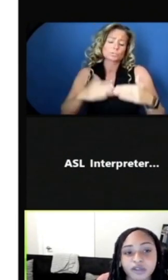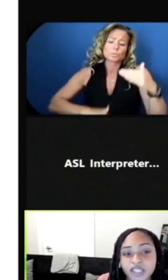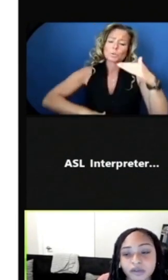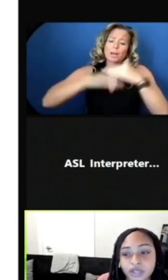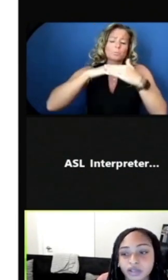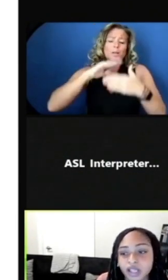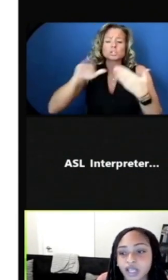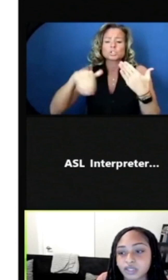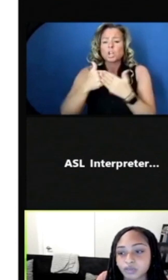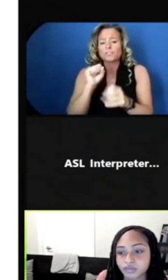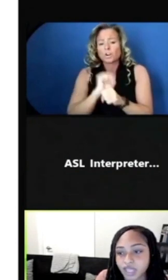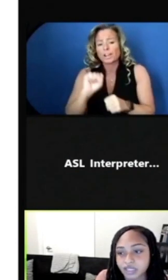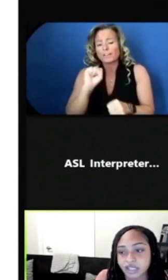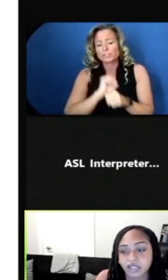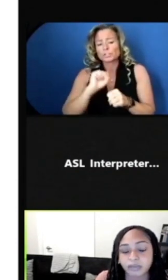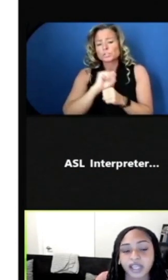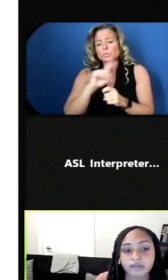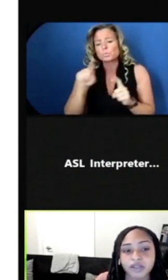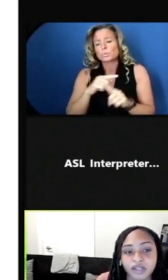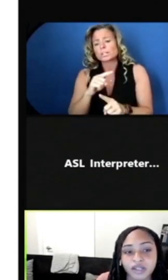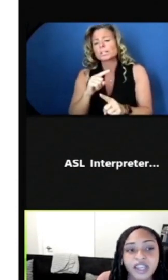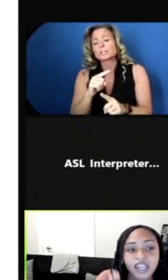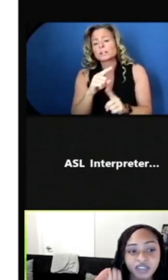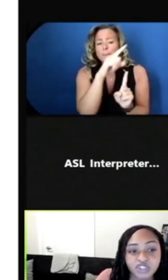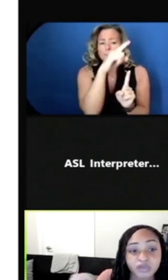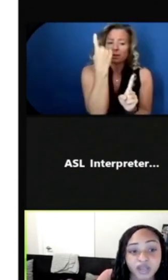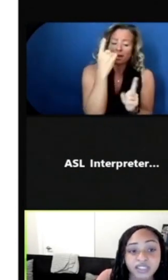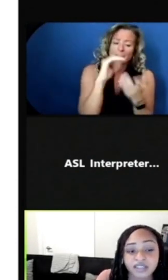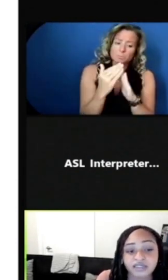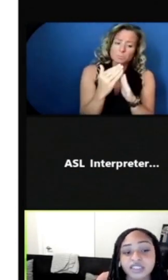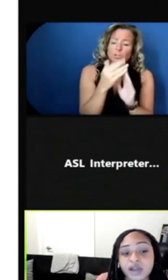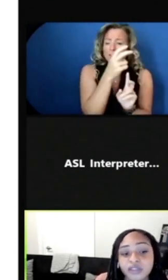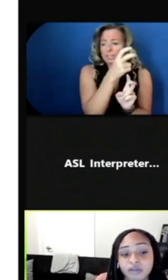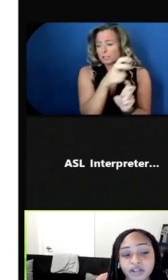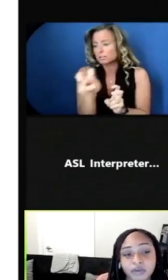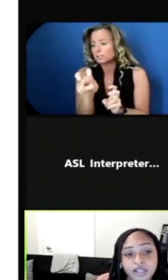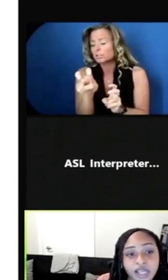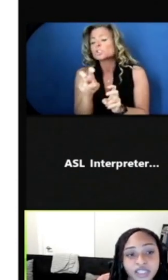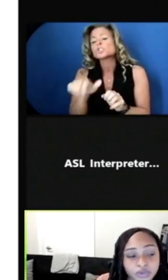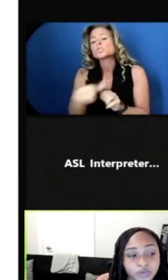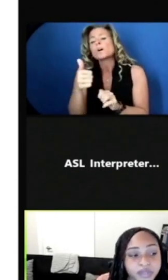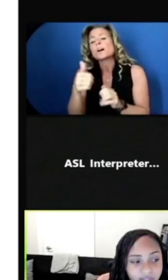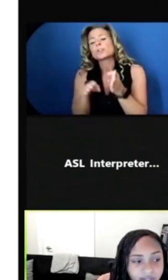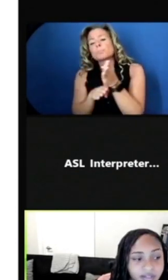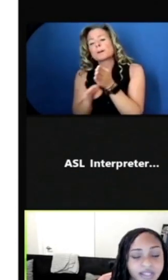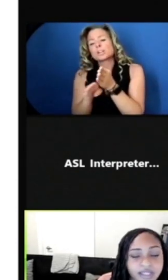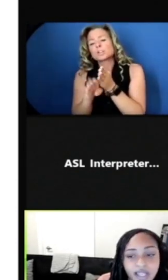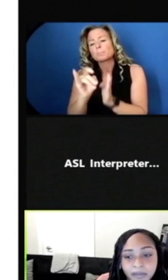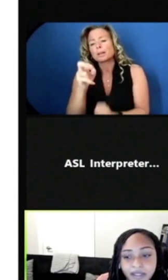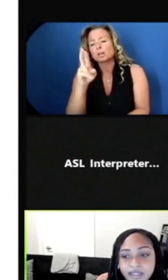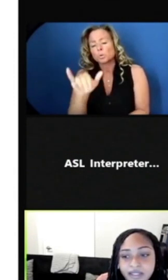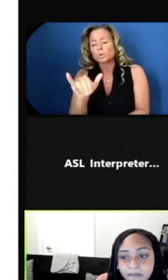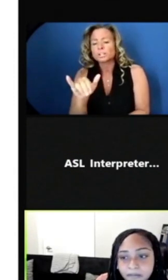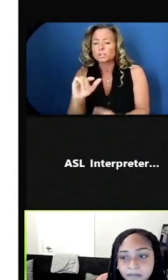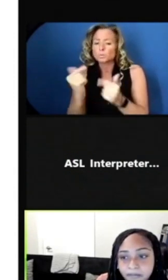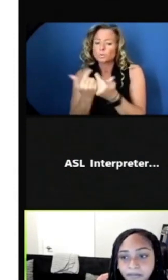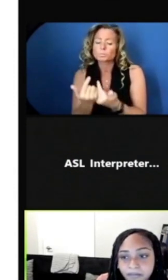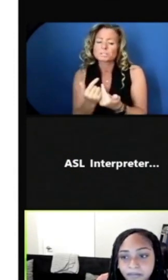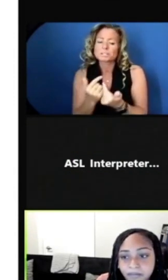the efforts that we utilize when vaccinating the Black community and then translate that to other minoritized groups. Next slide,